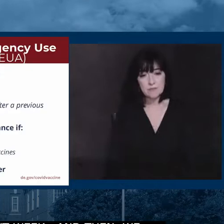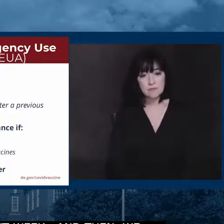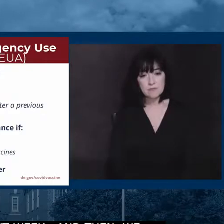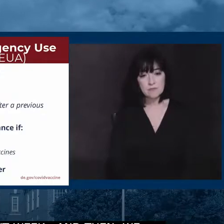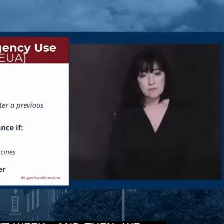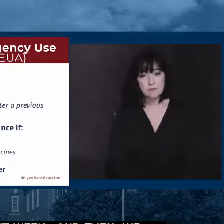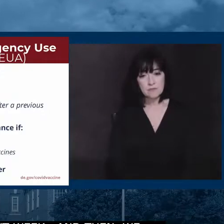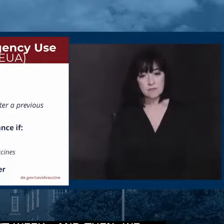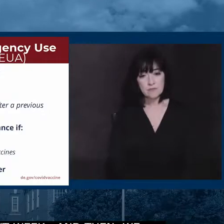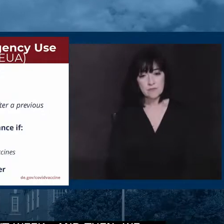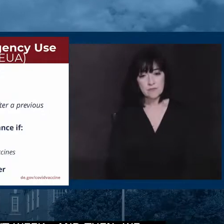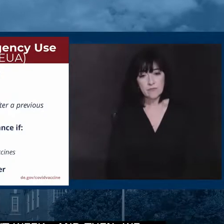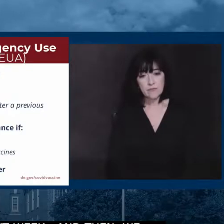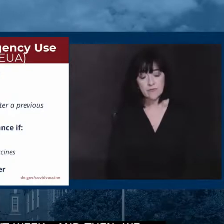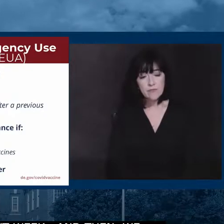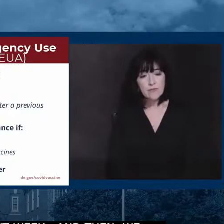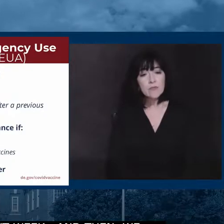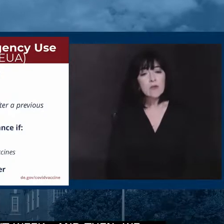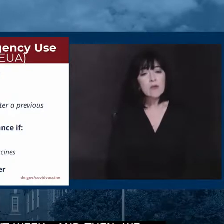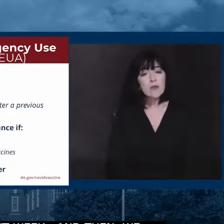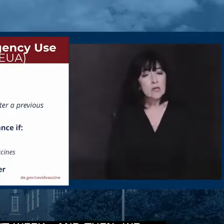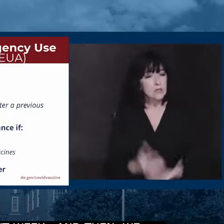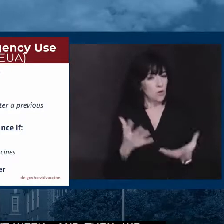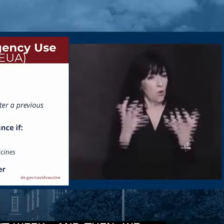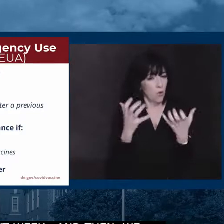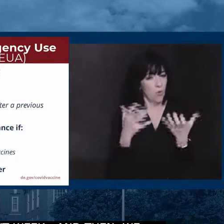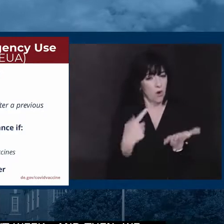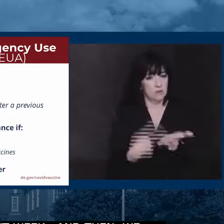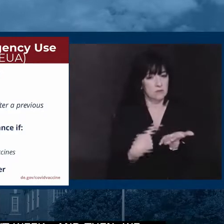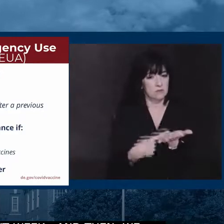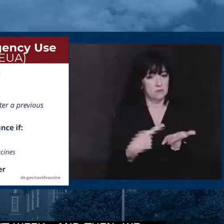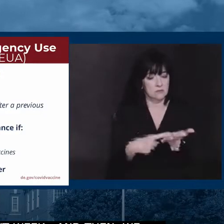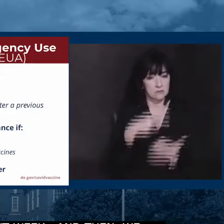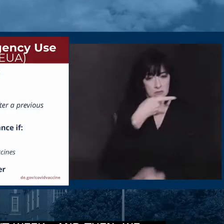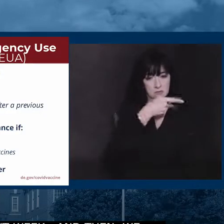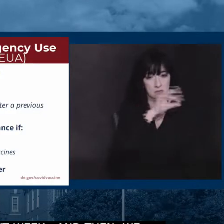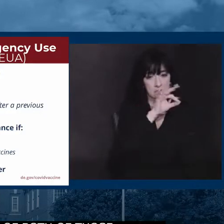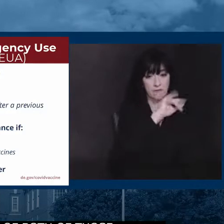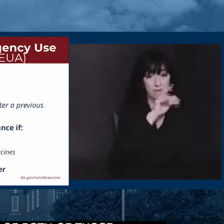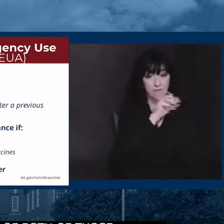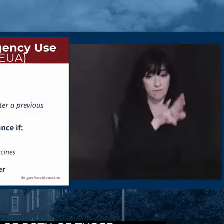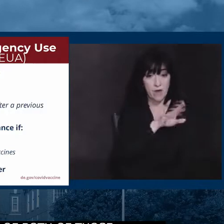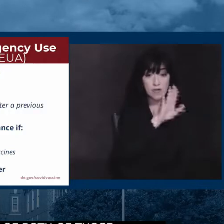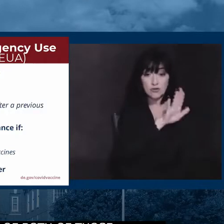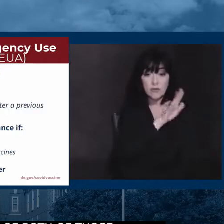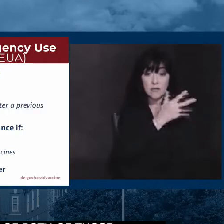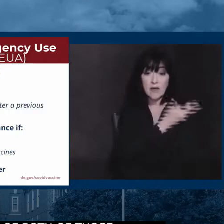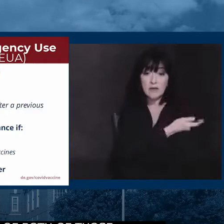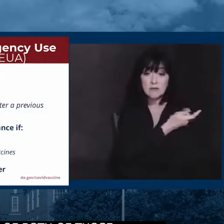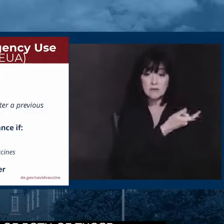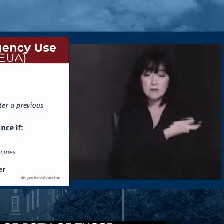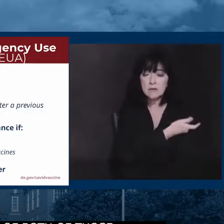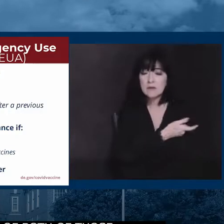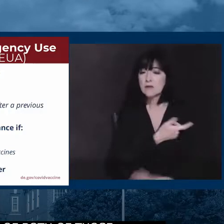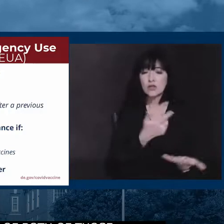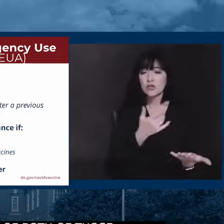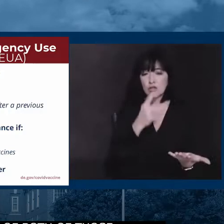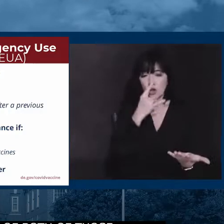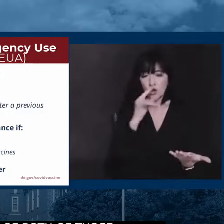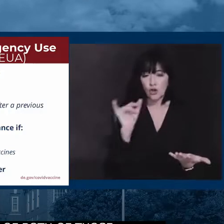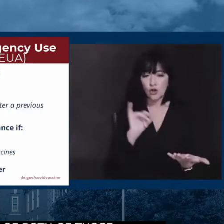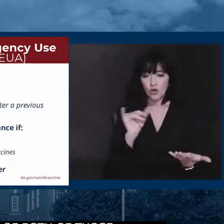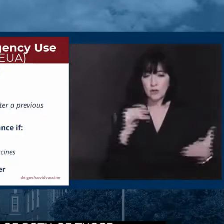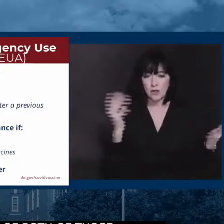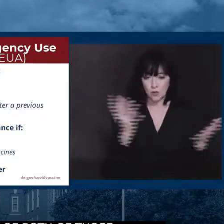about what we know about the Pfizer vaccine, the conditions of the emergency use authorization.